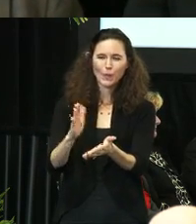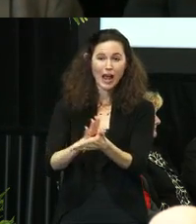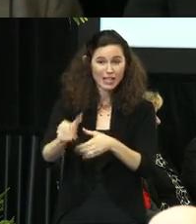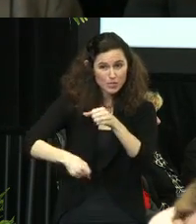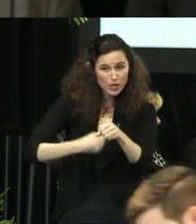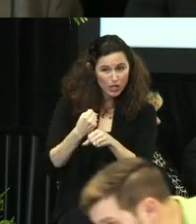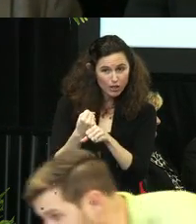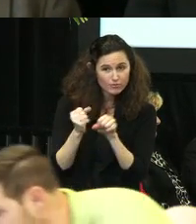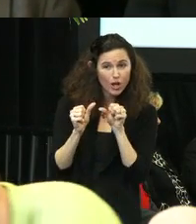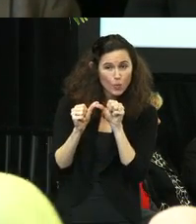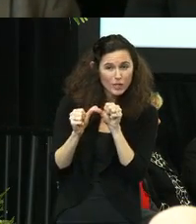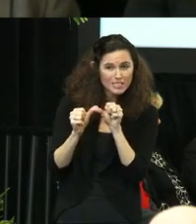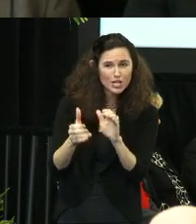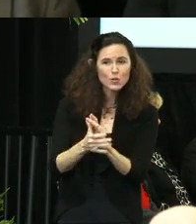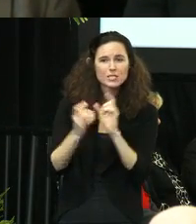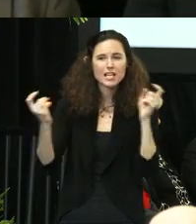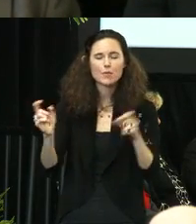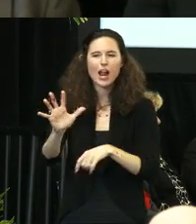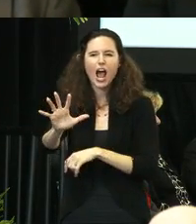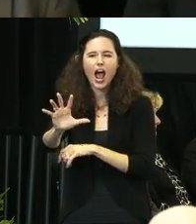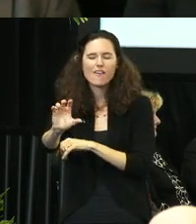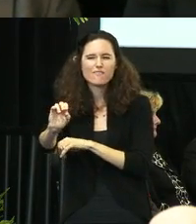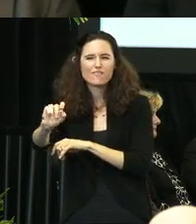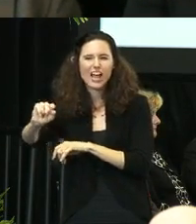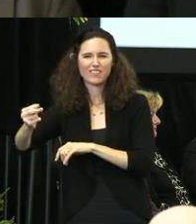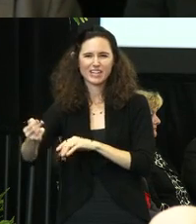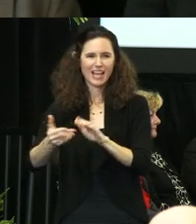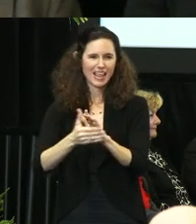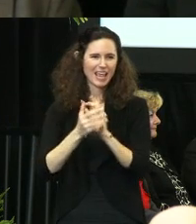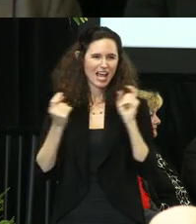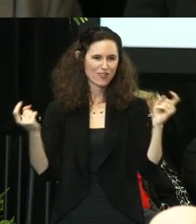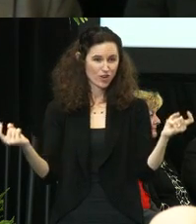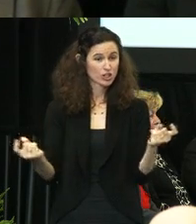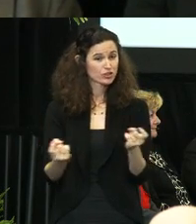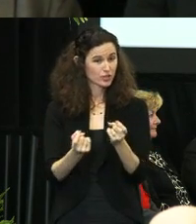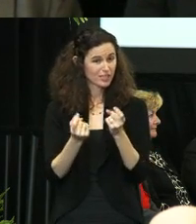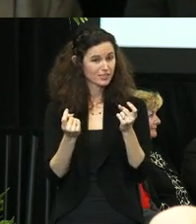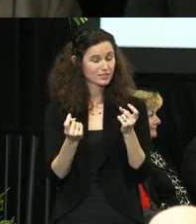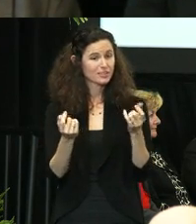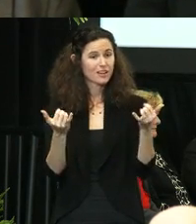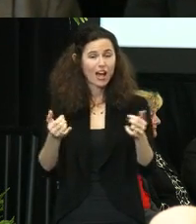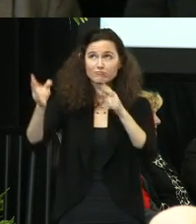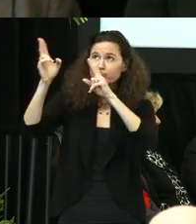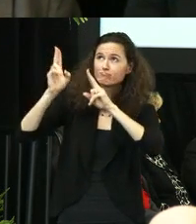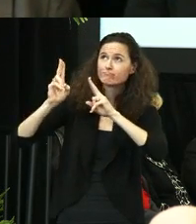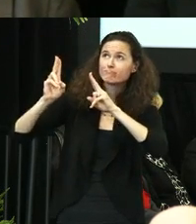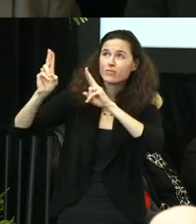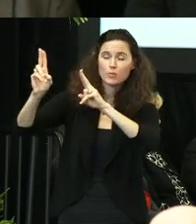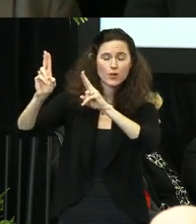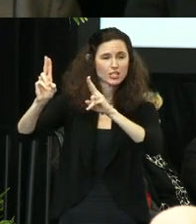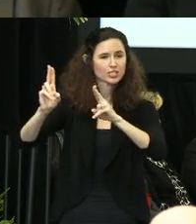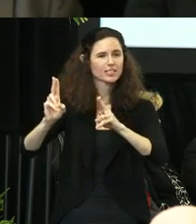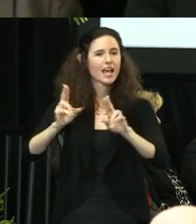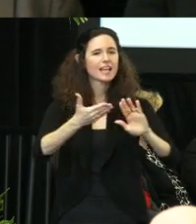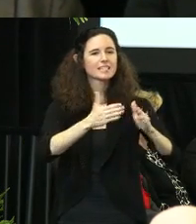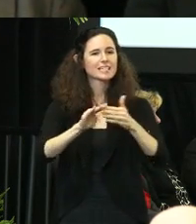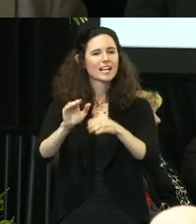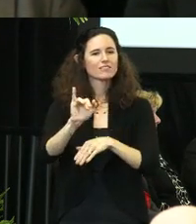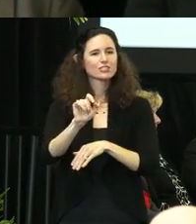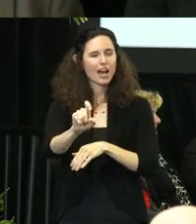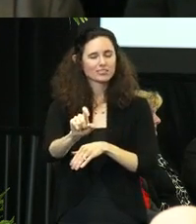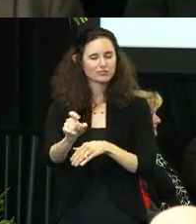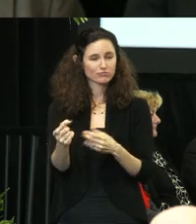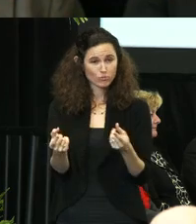we continue to celebrate our 50th anniversary. And in commemoration of this anniversary, the city of Jacksonville has